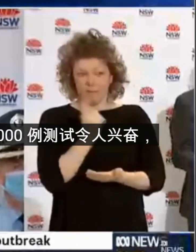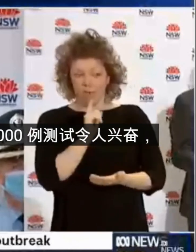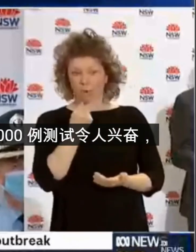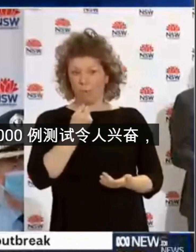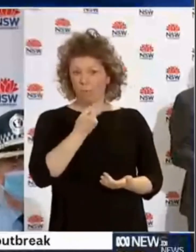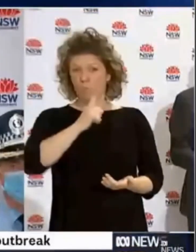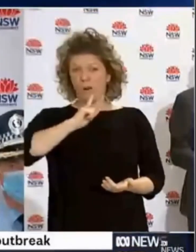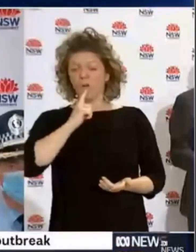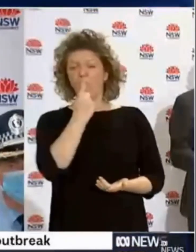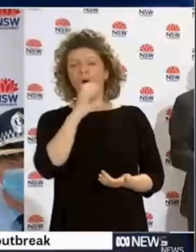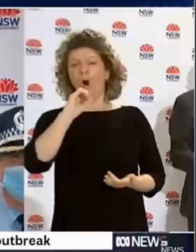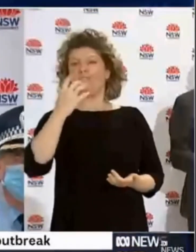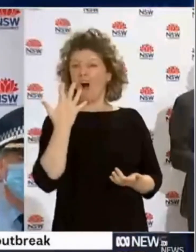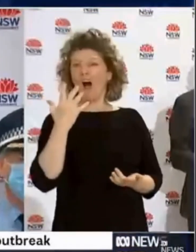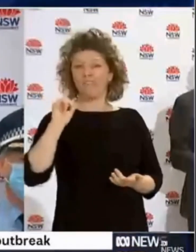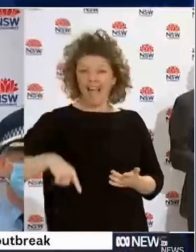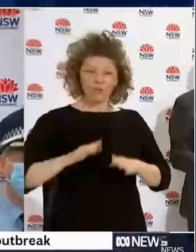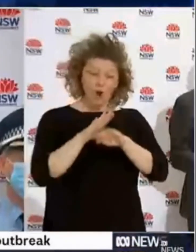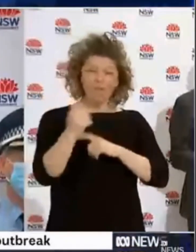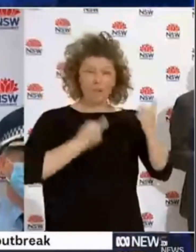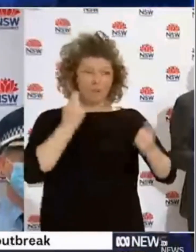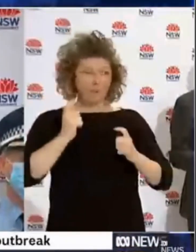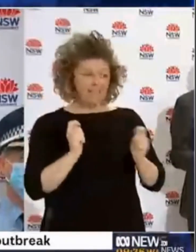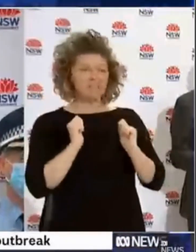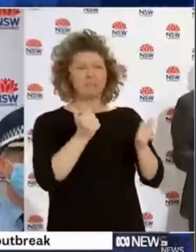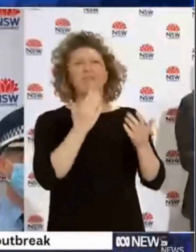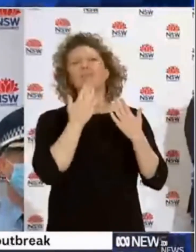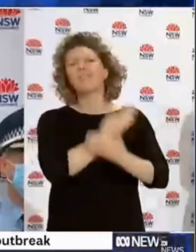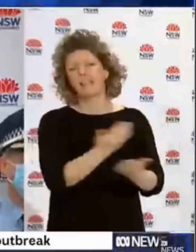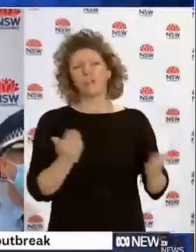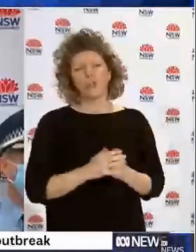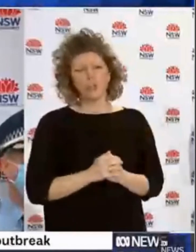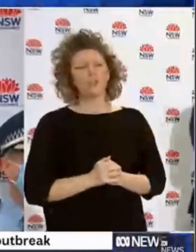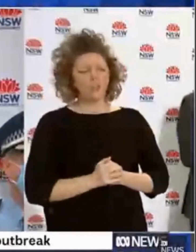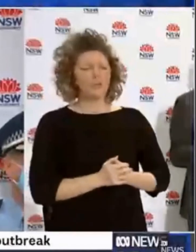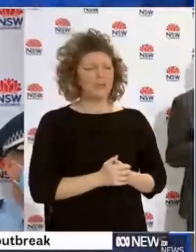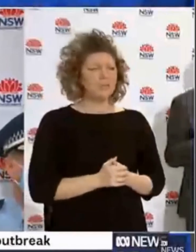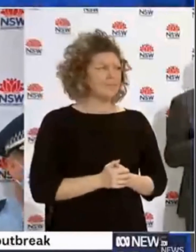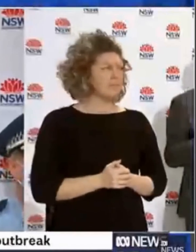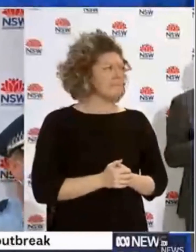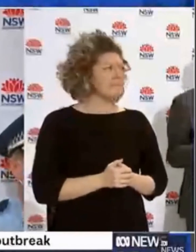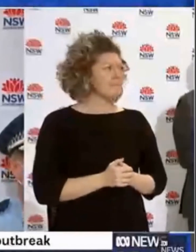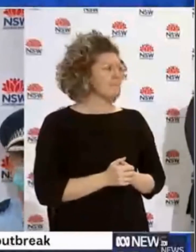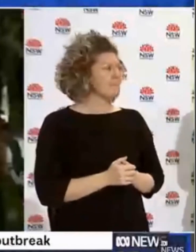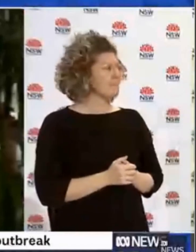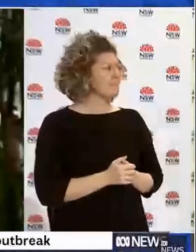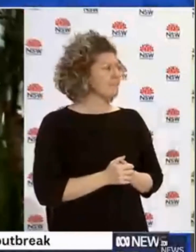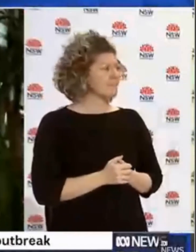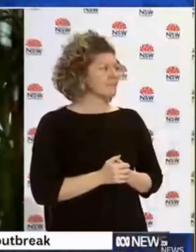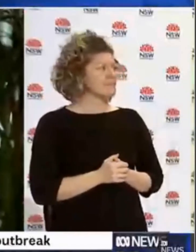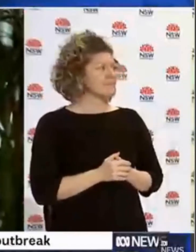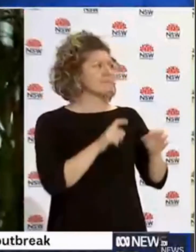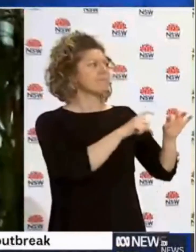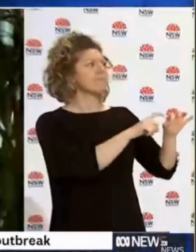had in recent times. People are getting the message, and we really thank them for it. There's also a decision yesterday on elective surgery. Are our